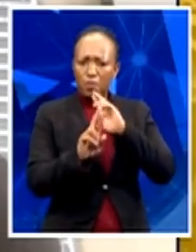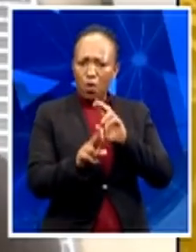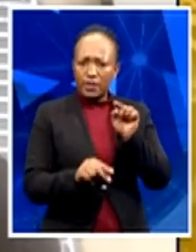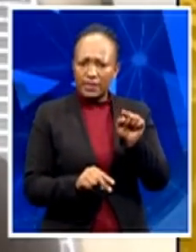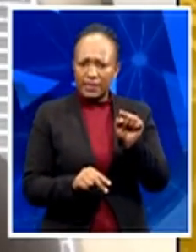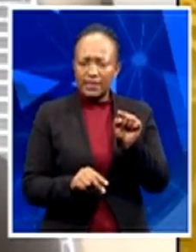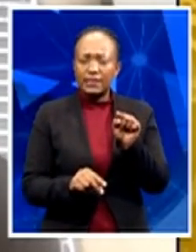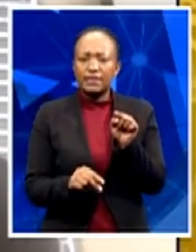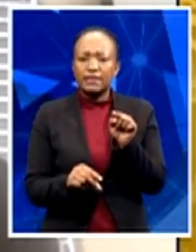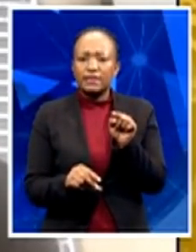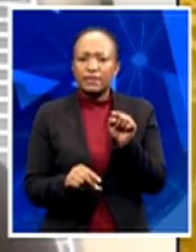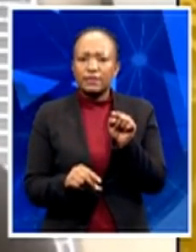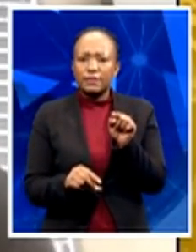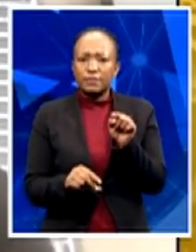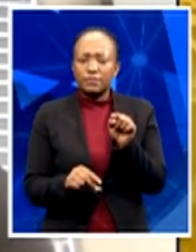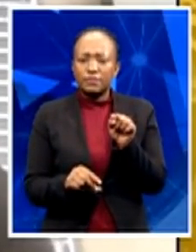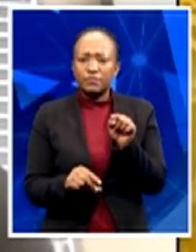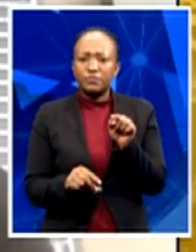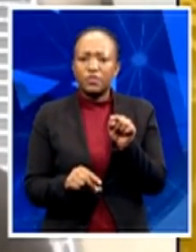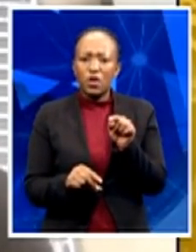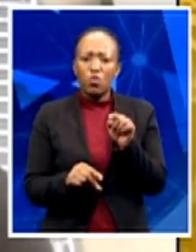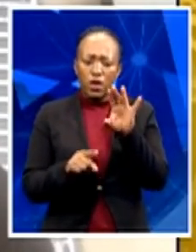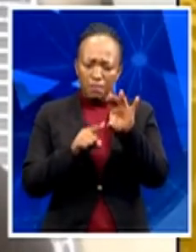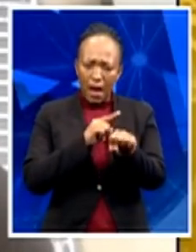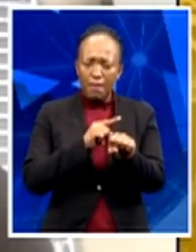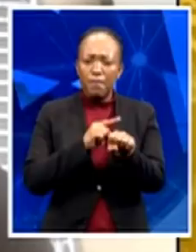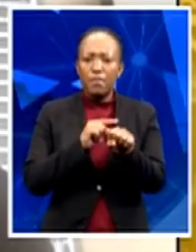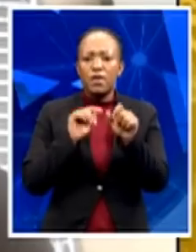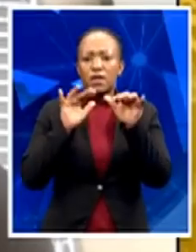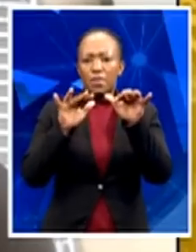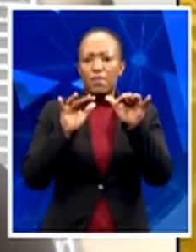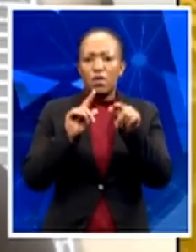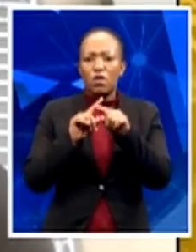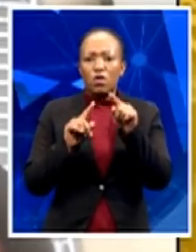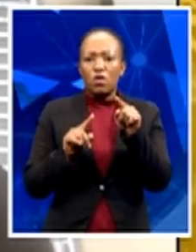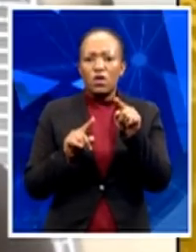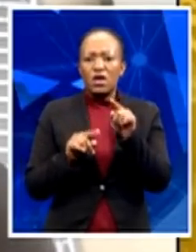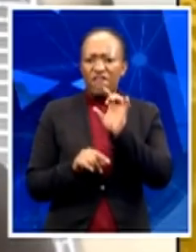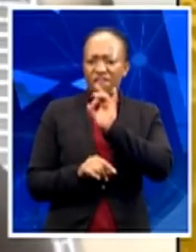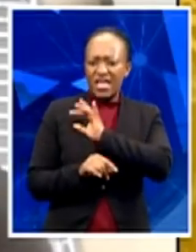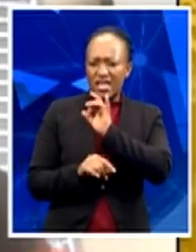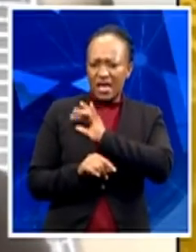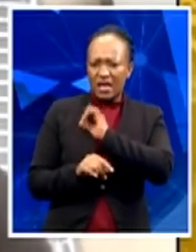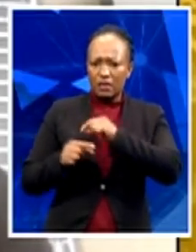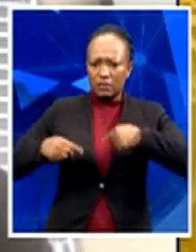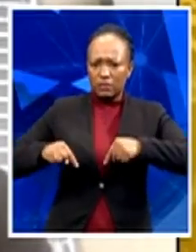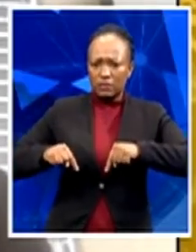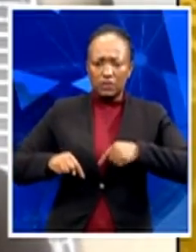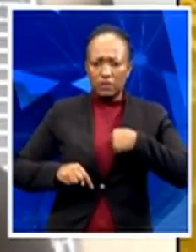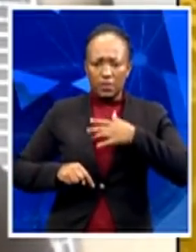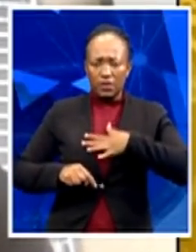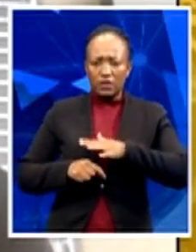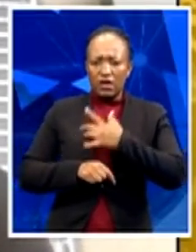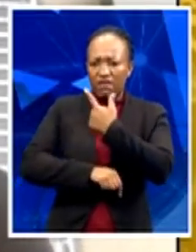what we are finding in our public in terms of the fear of vaccination. And this is informed by fake news, misinformation,